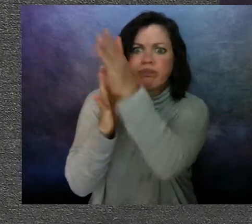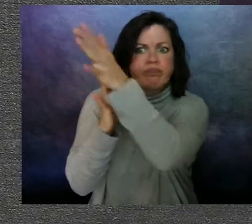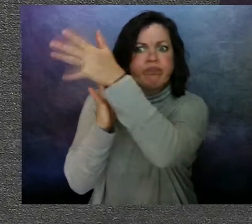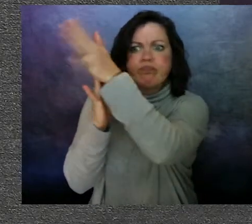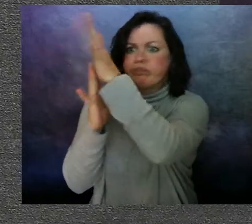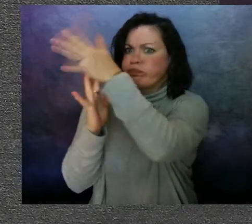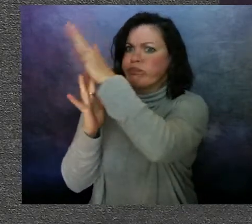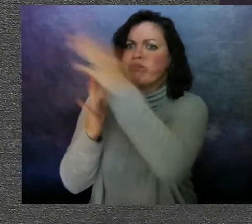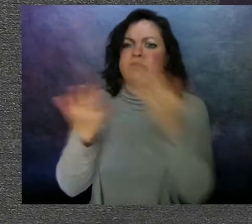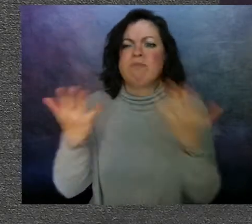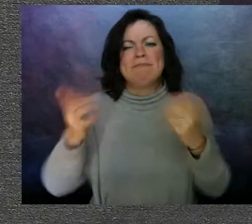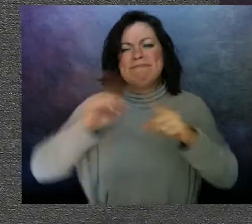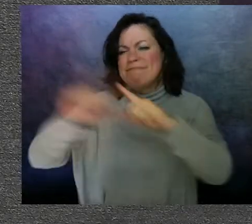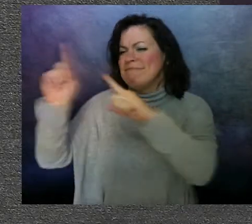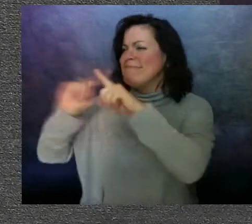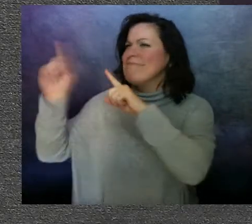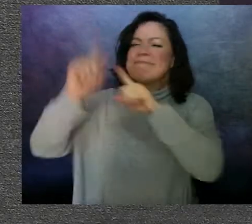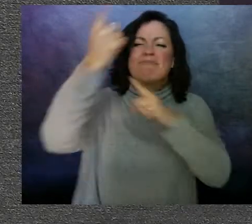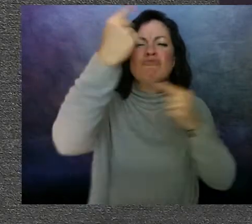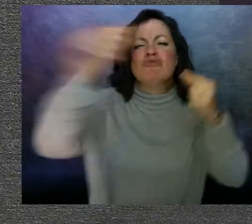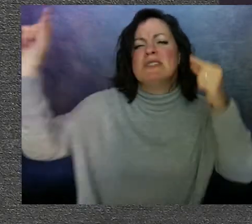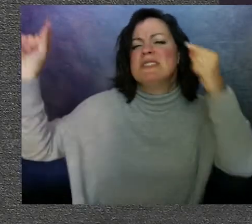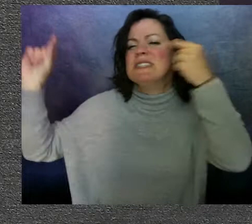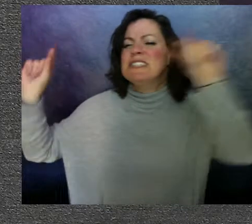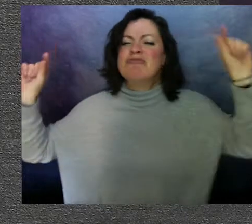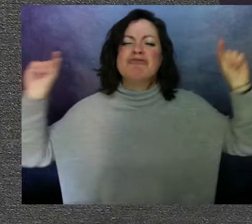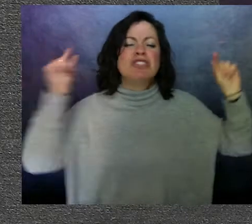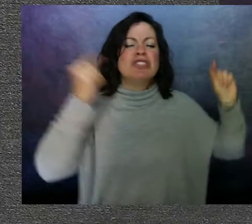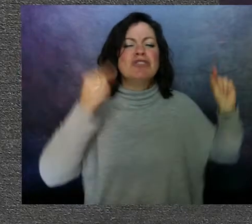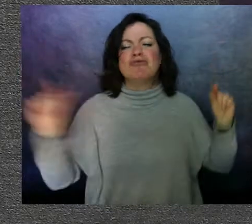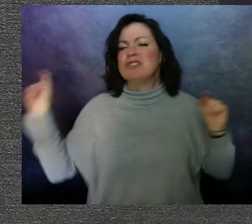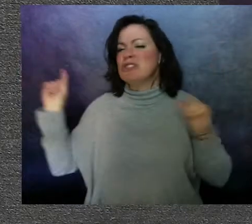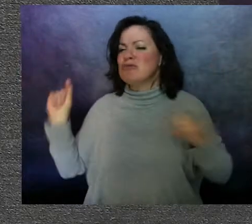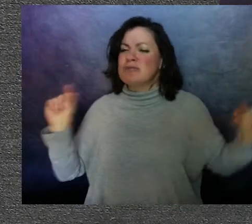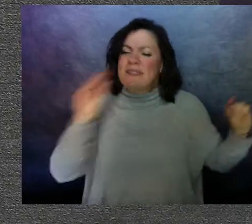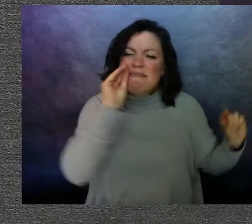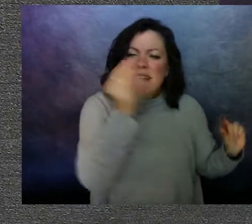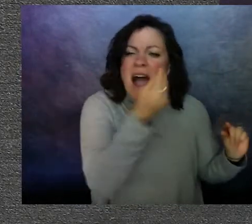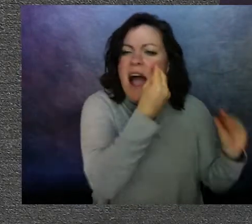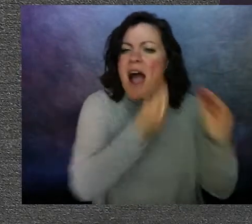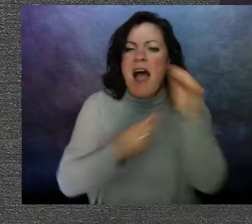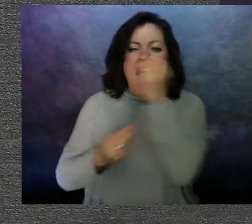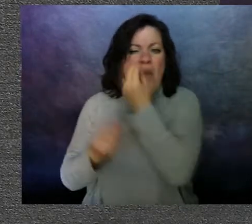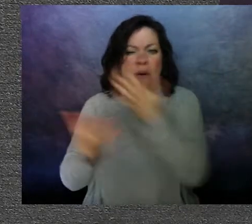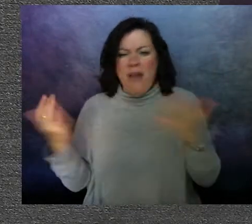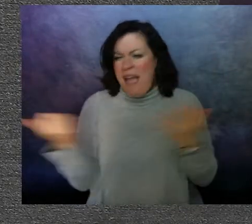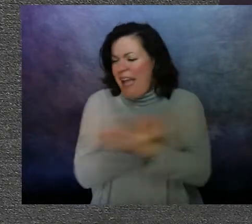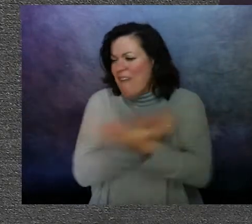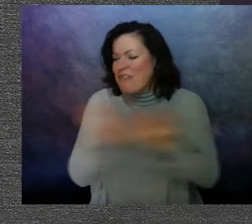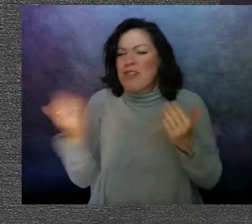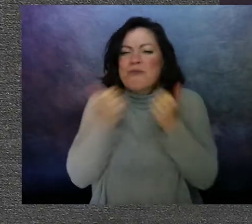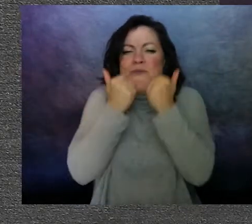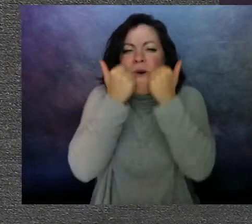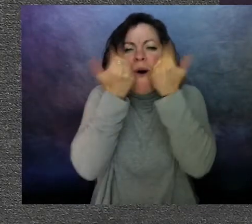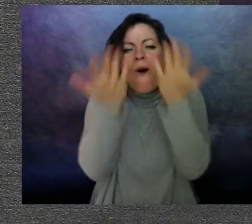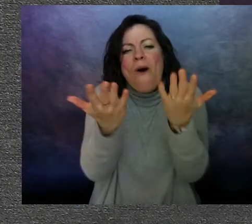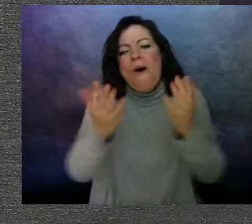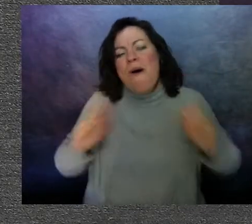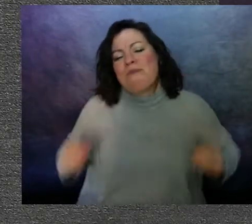color, lots of leaves, lots of green. Everything is alive and loving the warmth and the heat from that